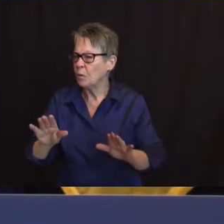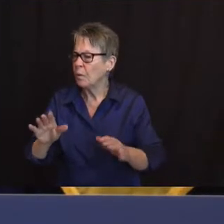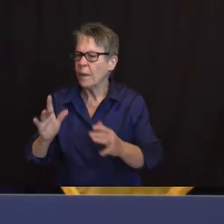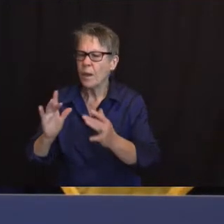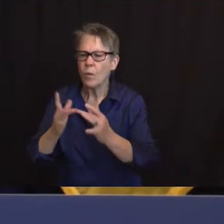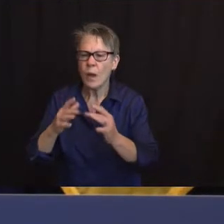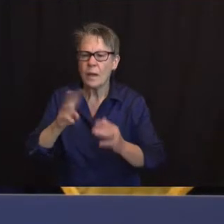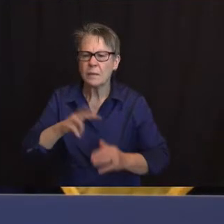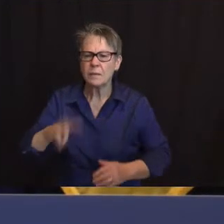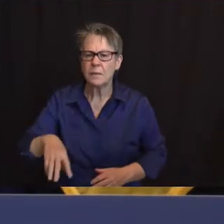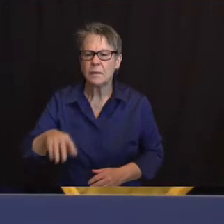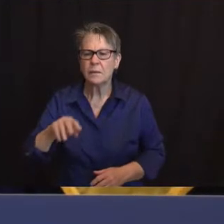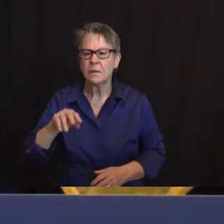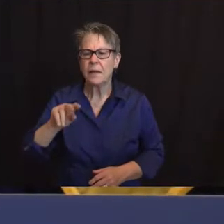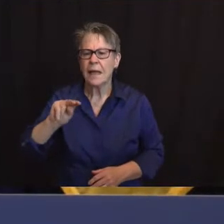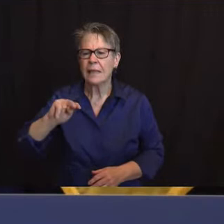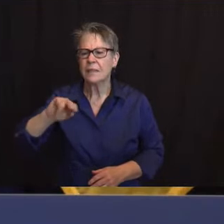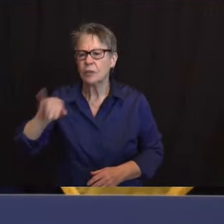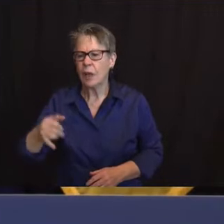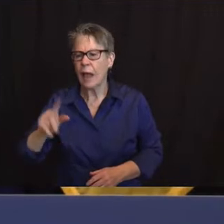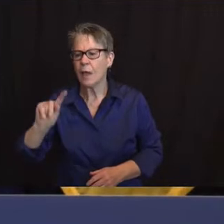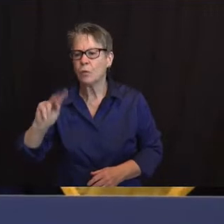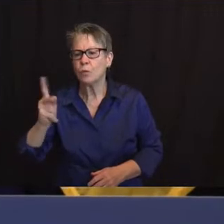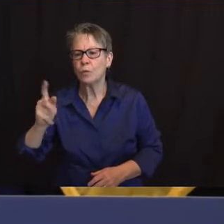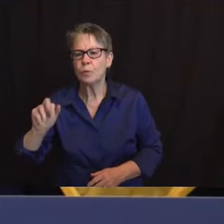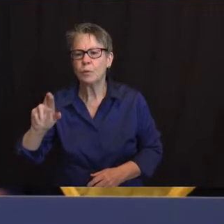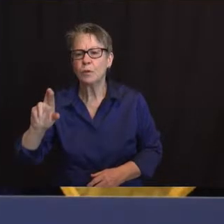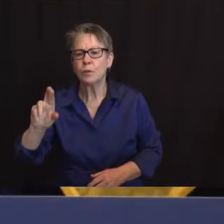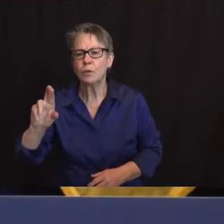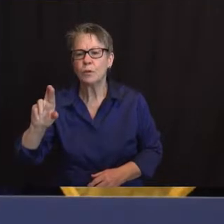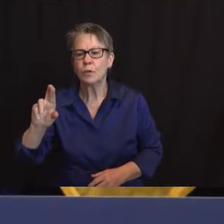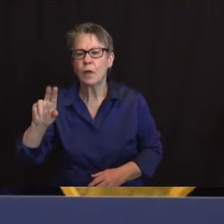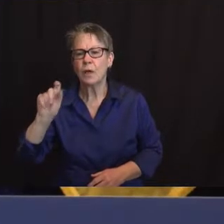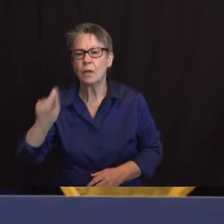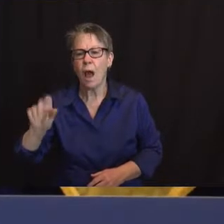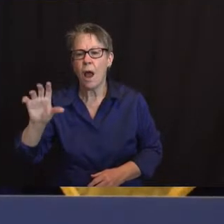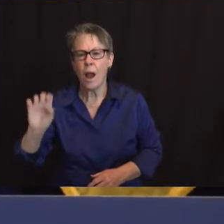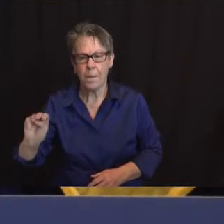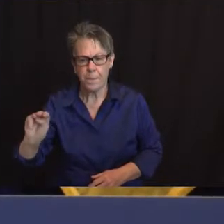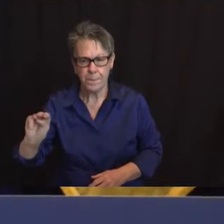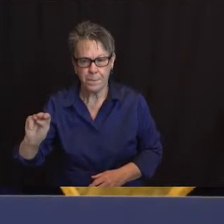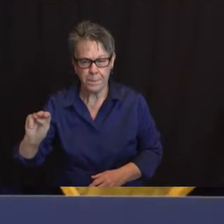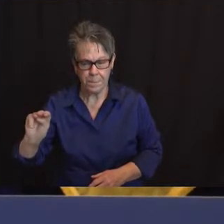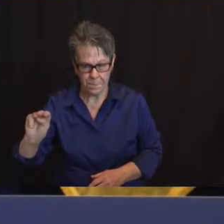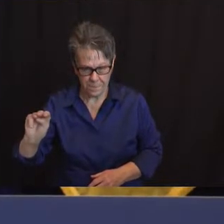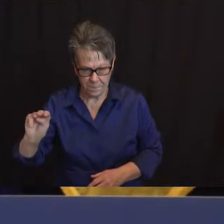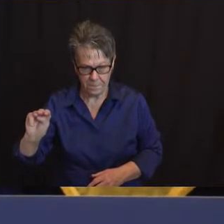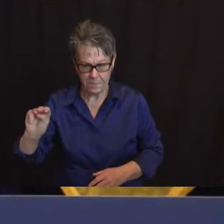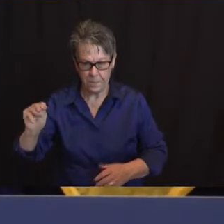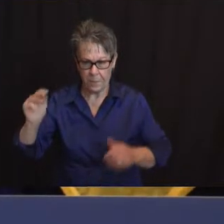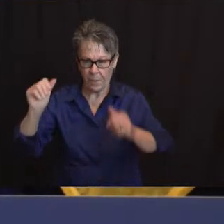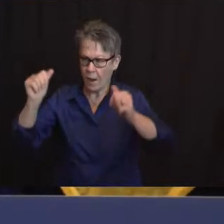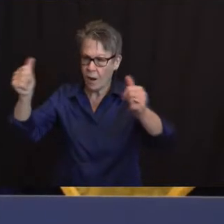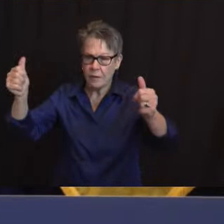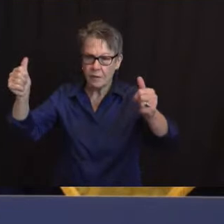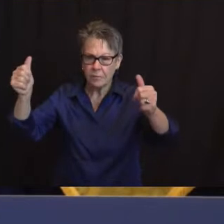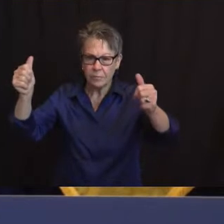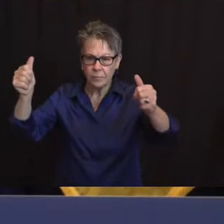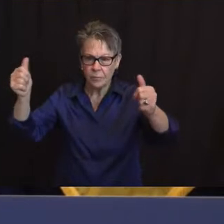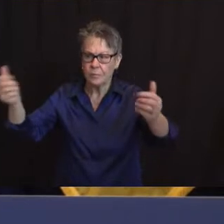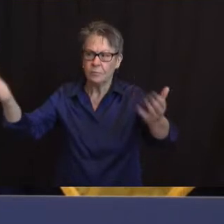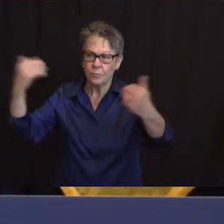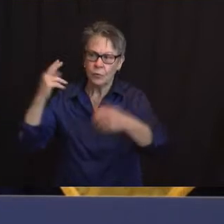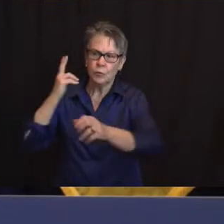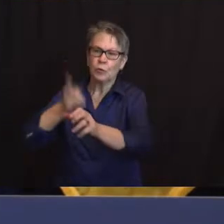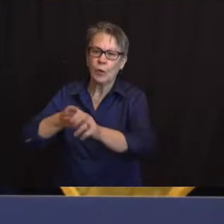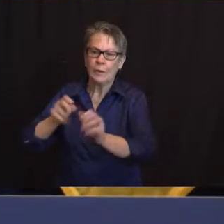Trooper, singular. NJTrooper.com. Check it out, folks. It's an extraordinary career. Pat, thank you. Dan, Jared, Mahan, everybody, God